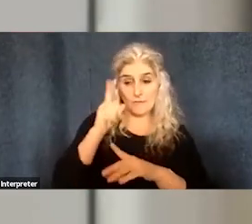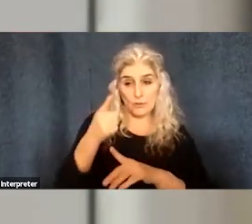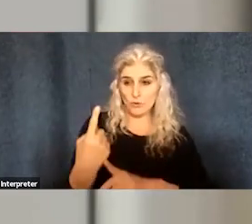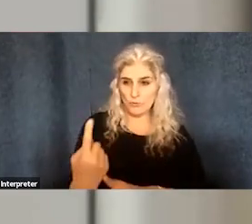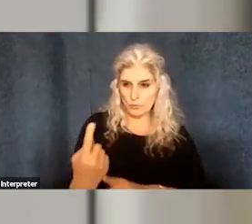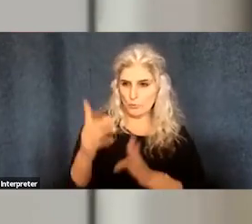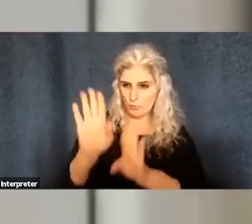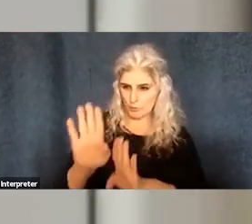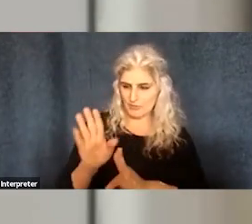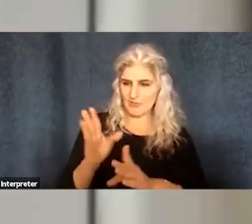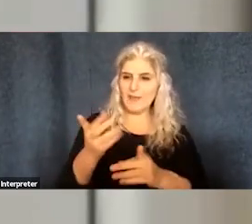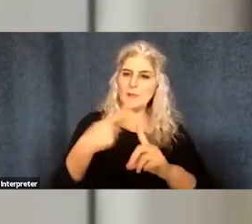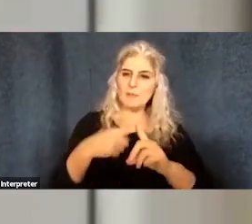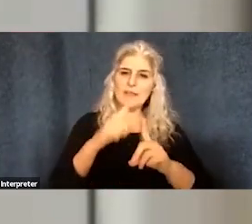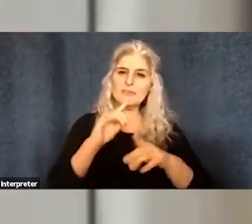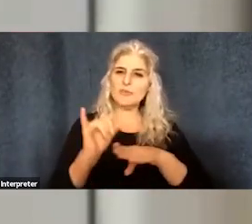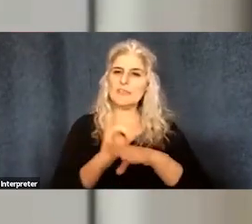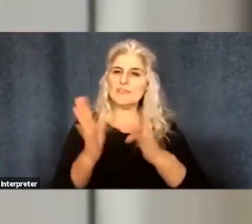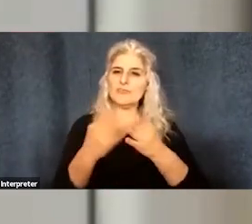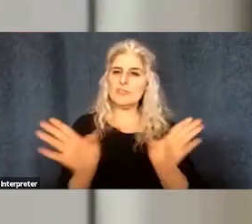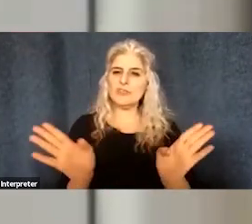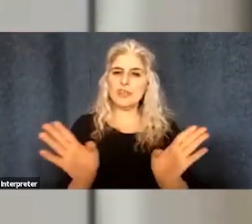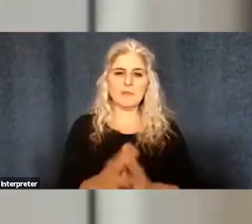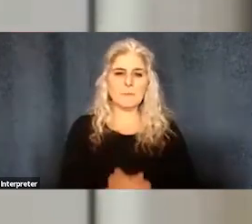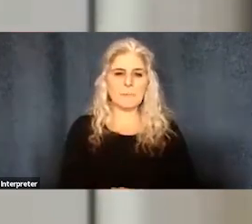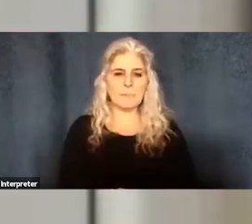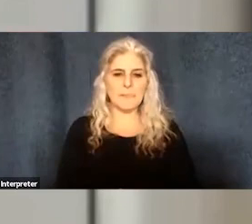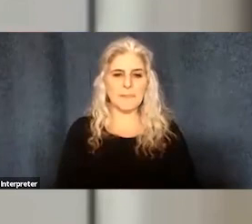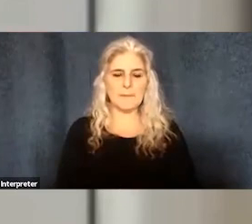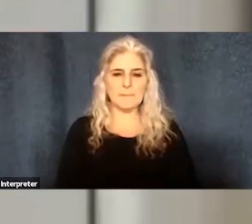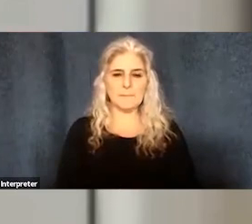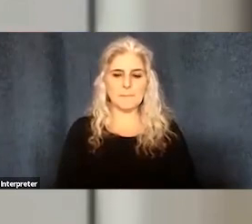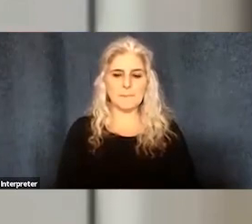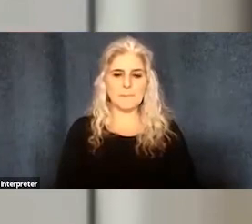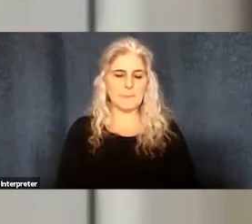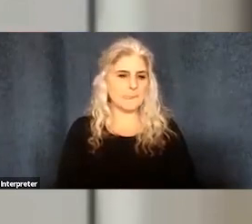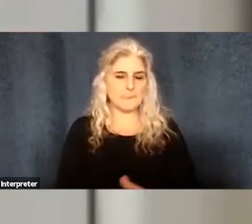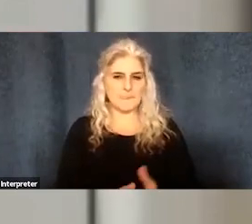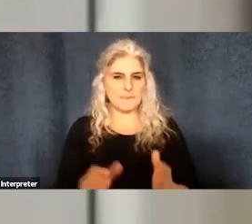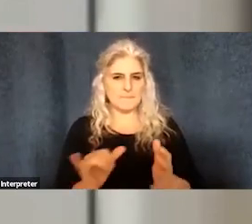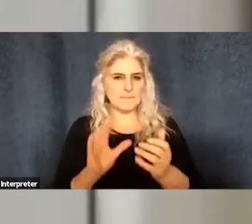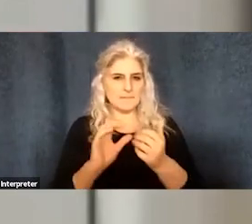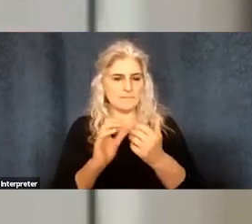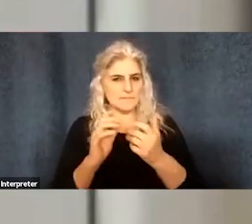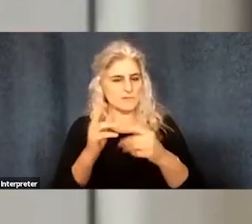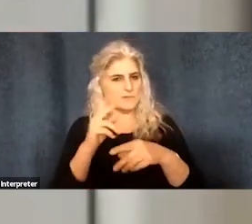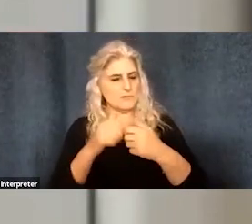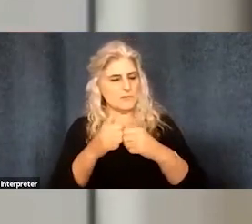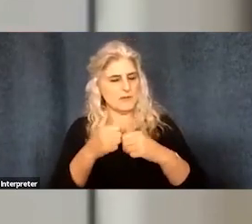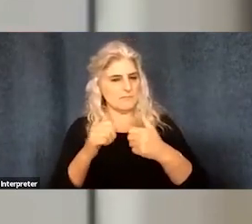industry and just generally, do you think that could be doing to retain, to help retain working parents?